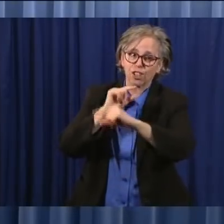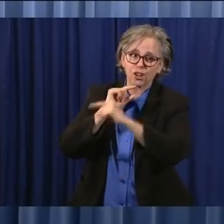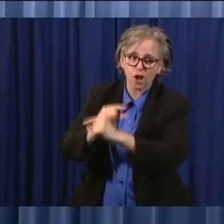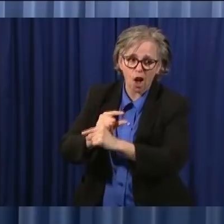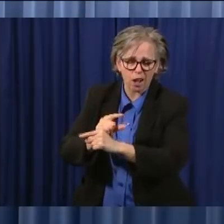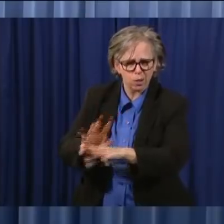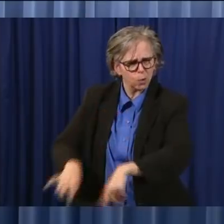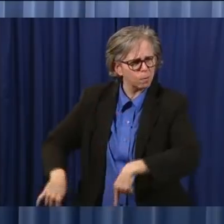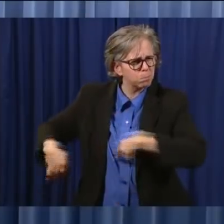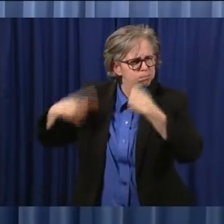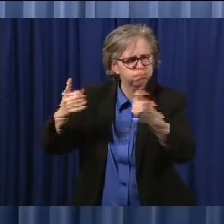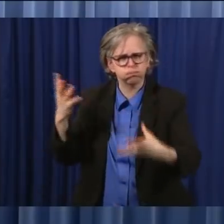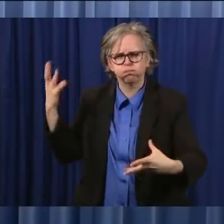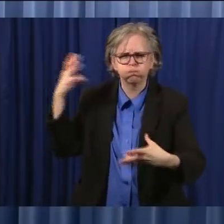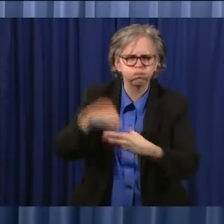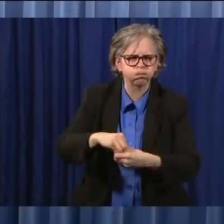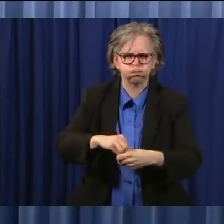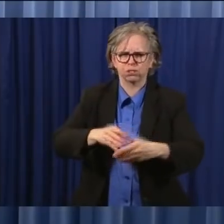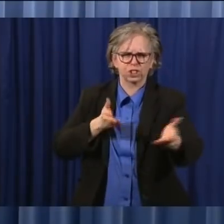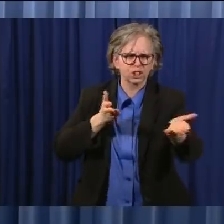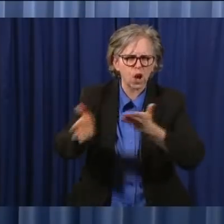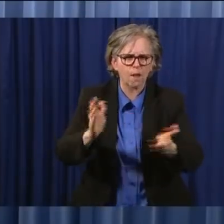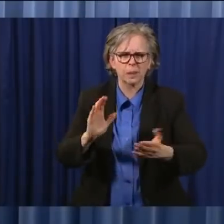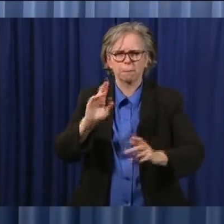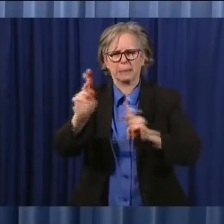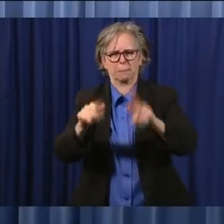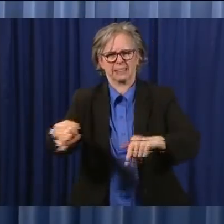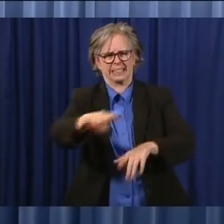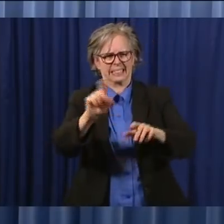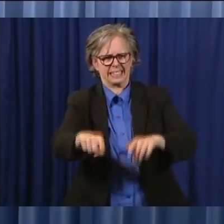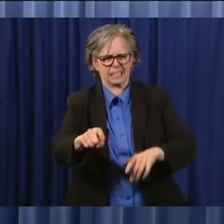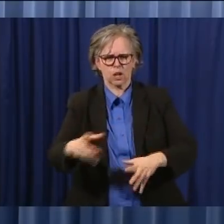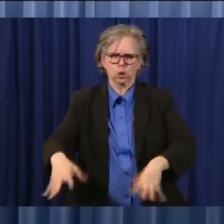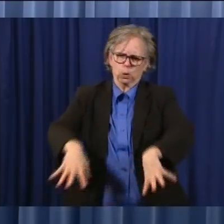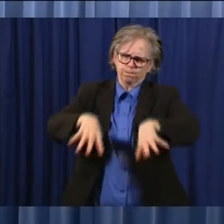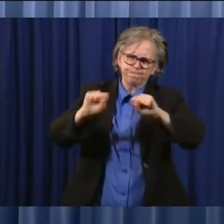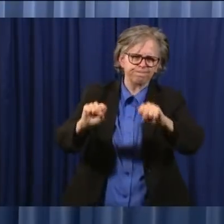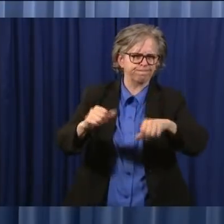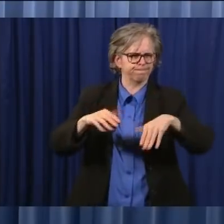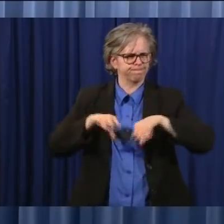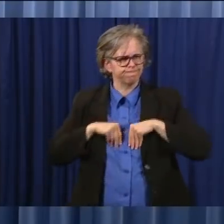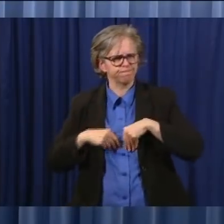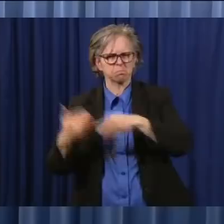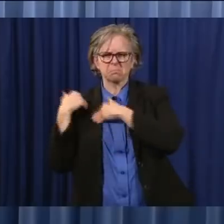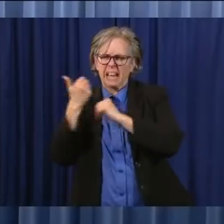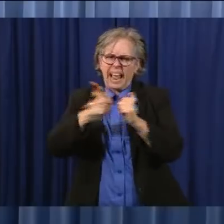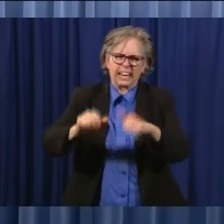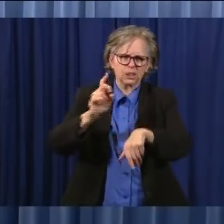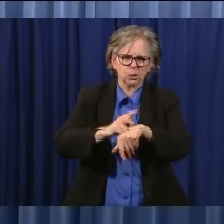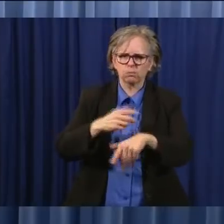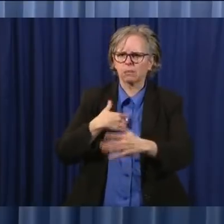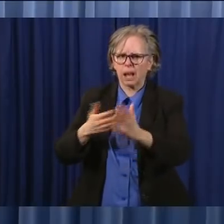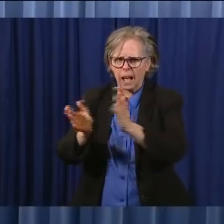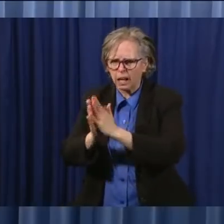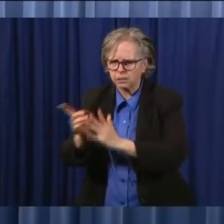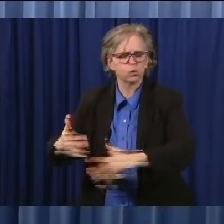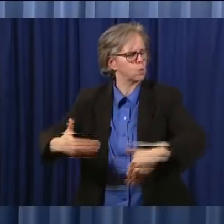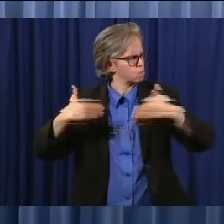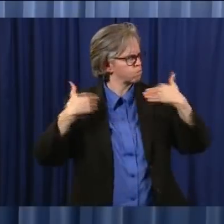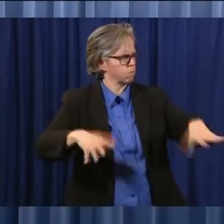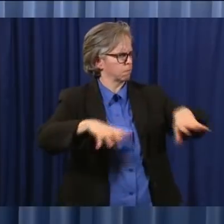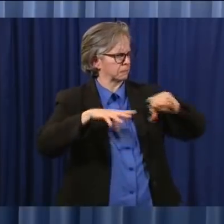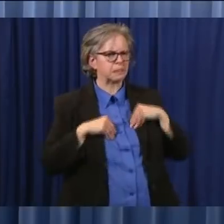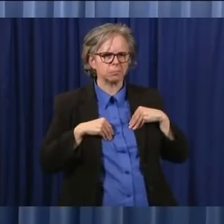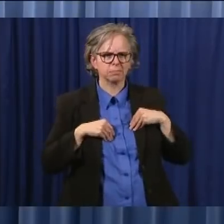of COVID-19. They have taken on every task that has been asked of them in this crisis, from helping with